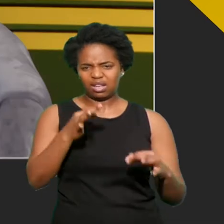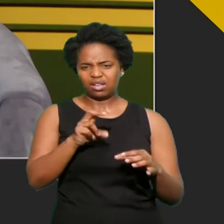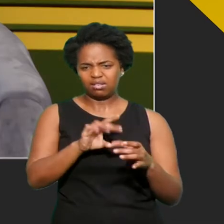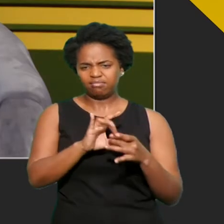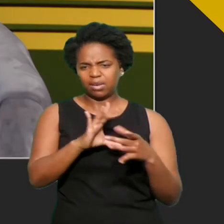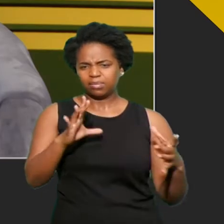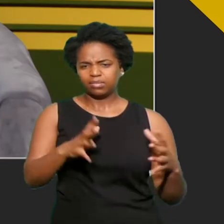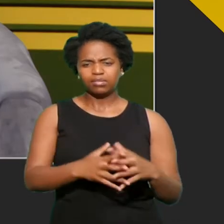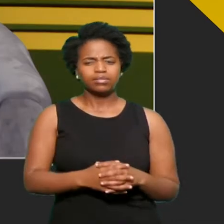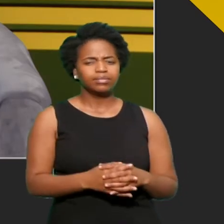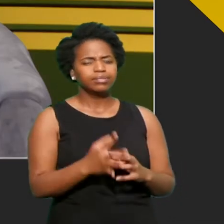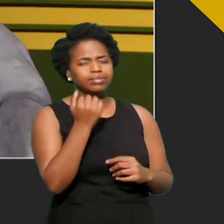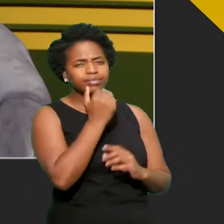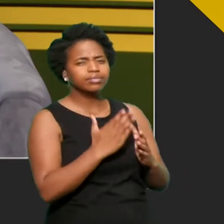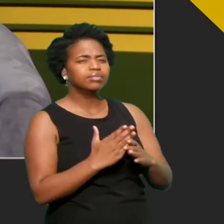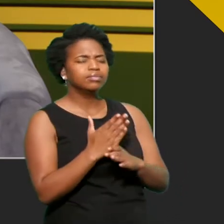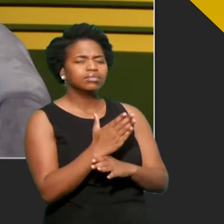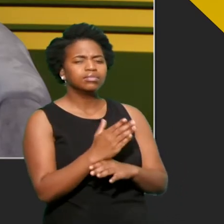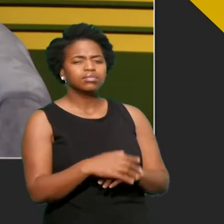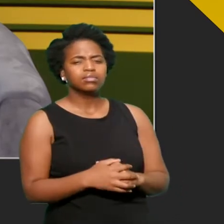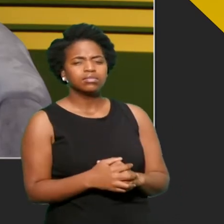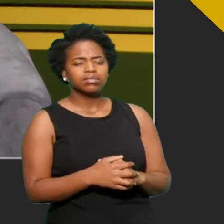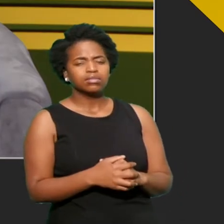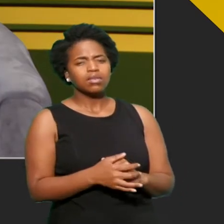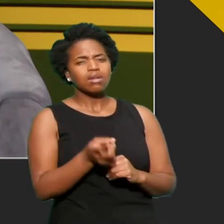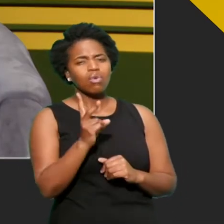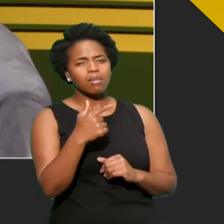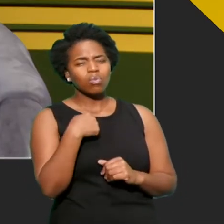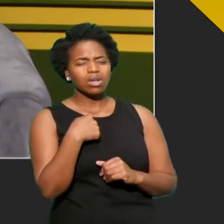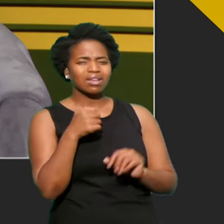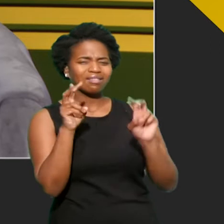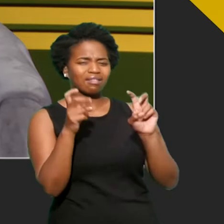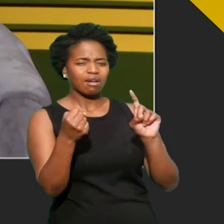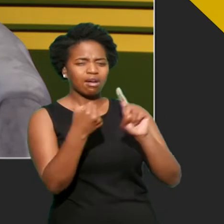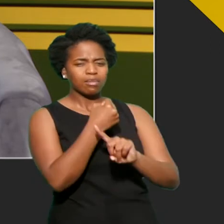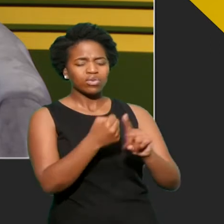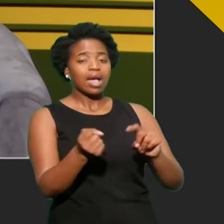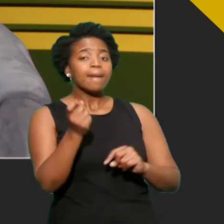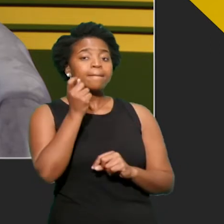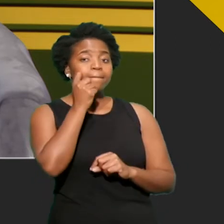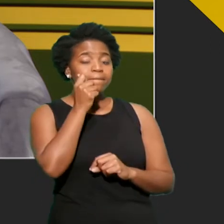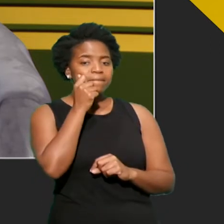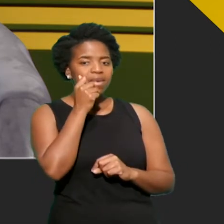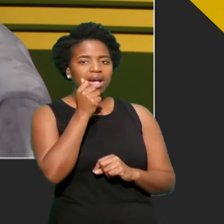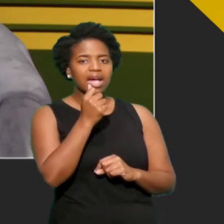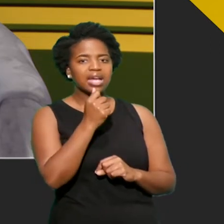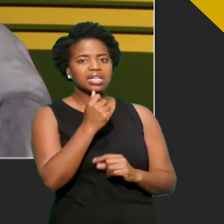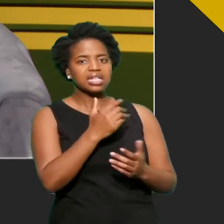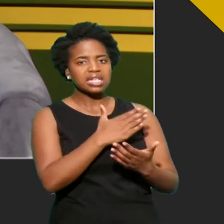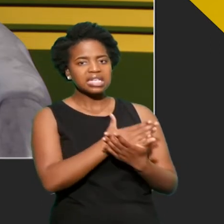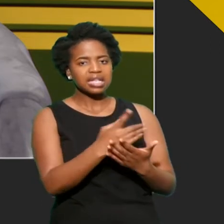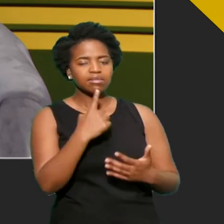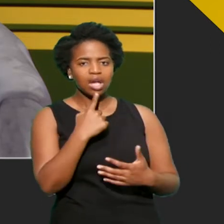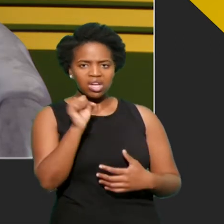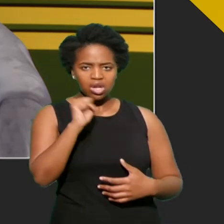go. Yeah, sorry to interject there. Often when we have this conversation of abuse, men also then come out and say, we also